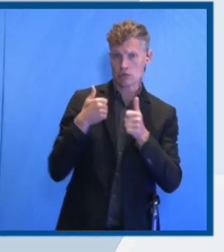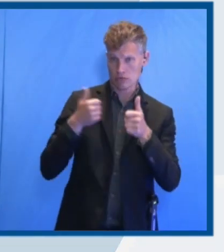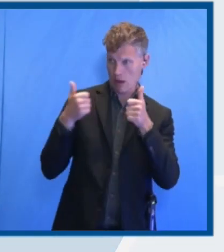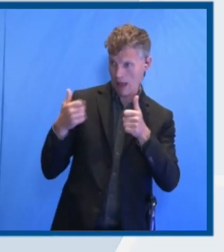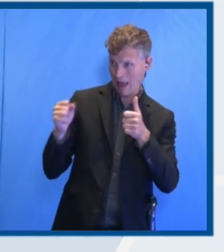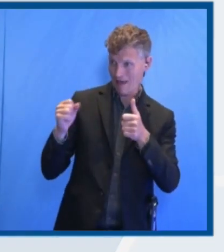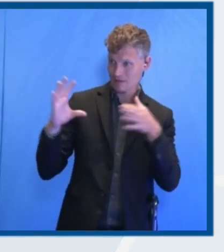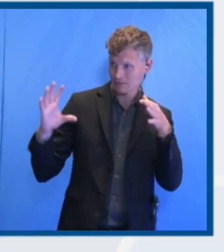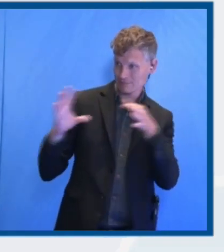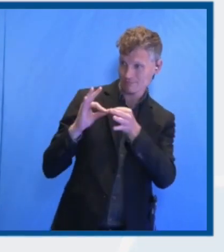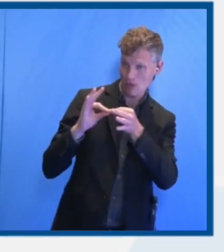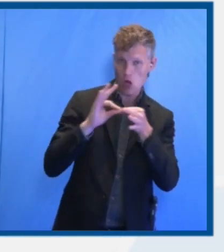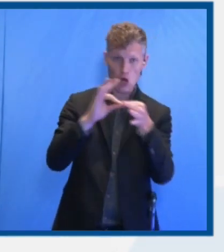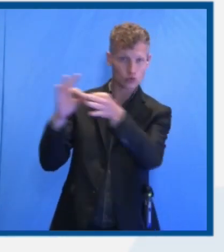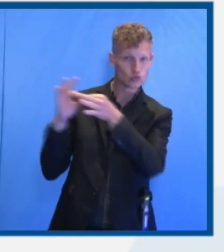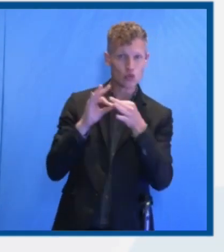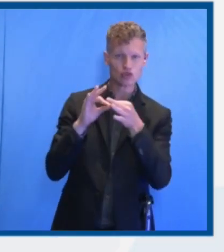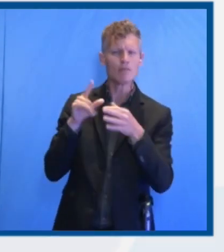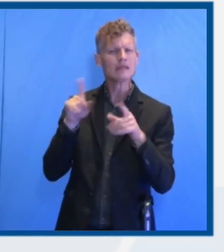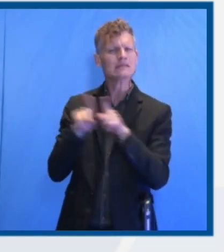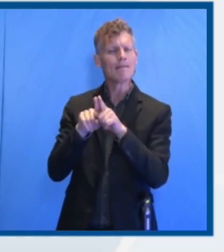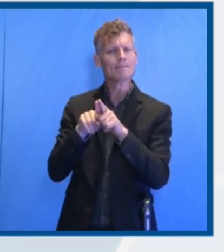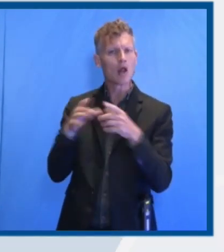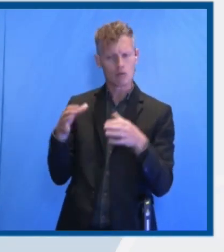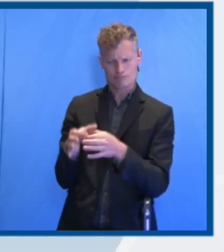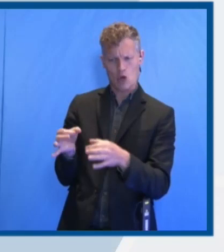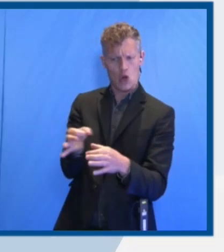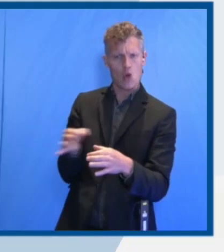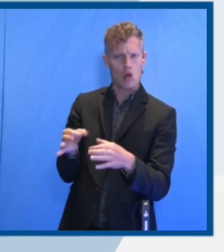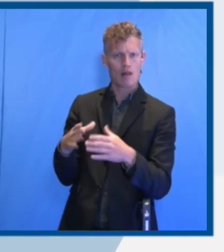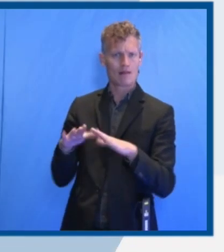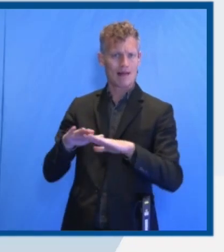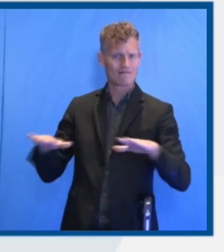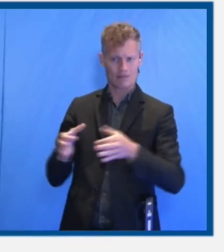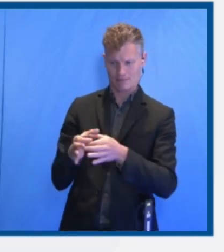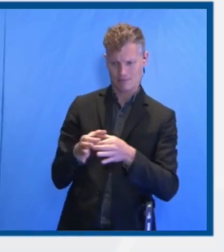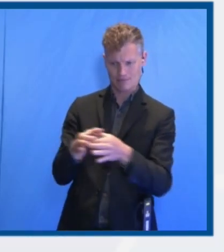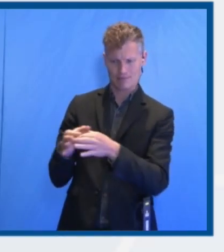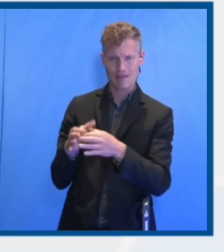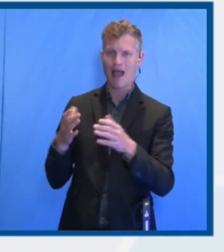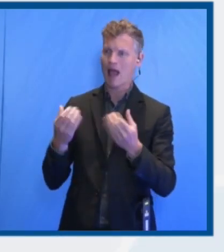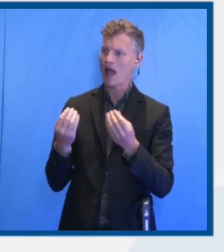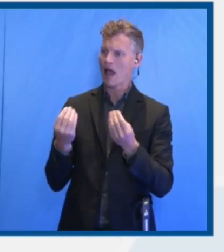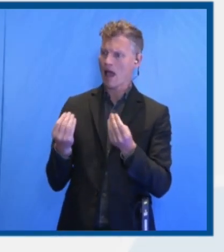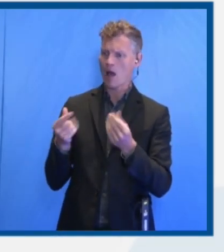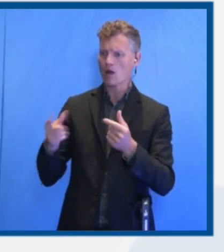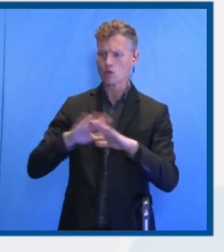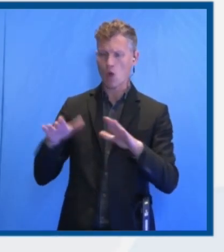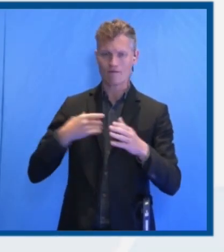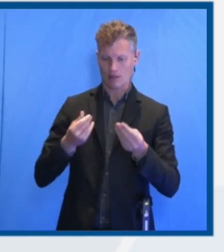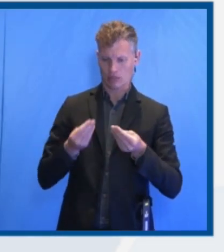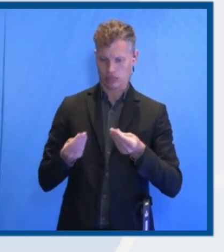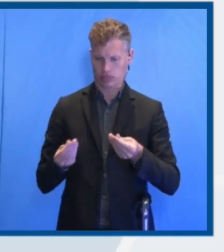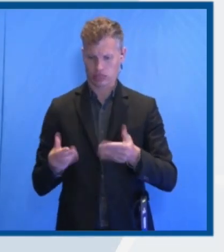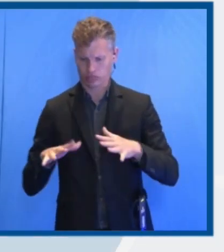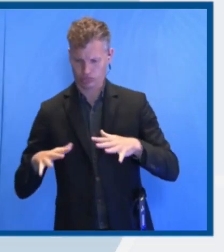consortium at the community level to learn how to do this better and to show up how to scale up and